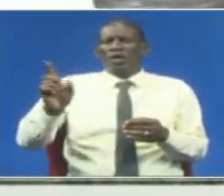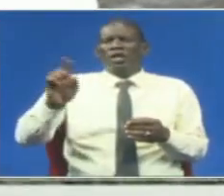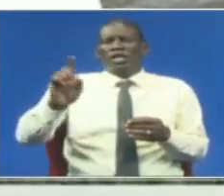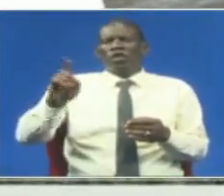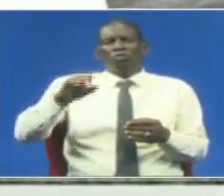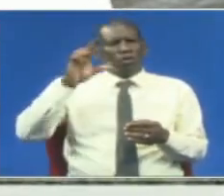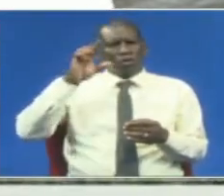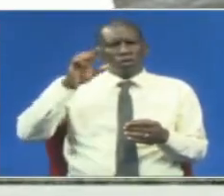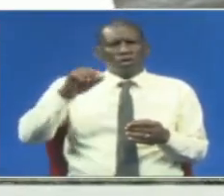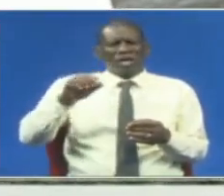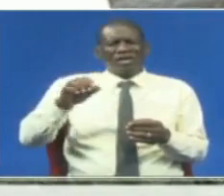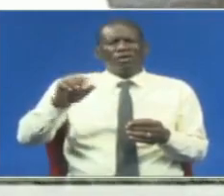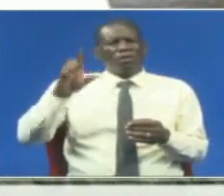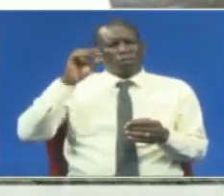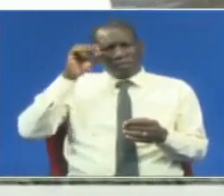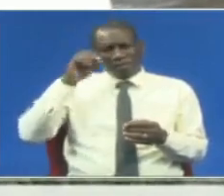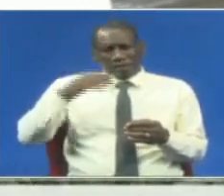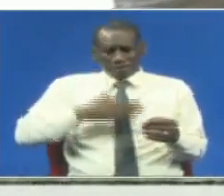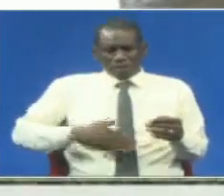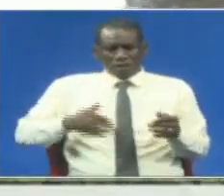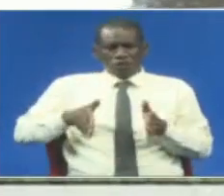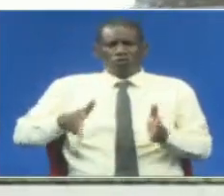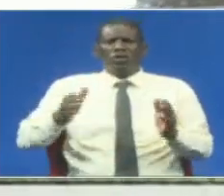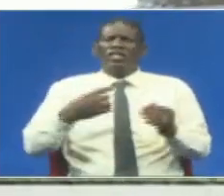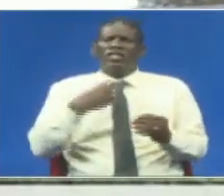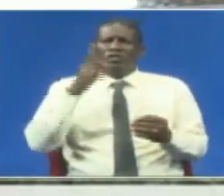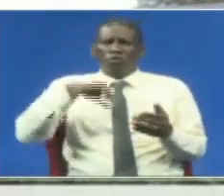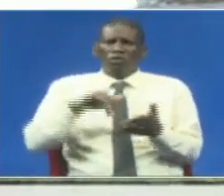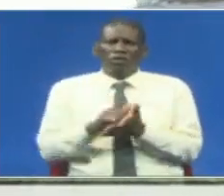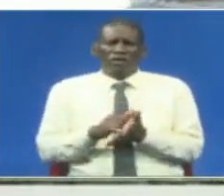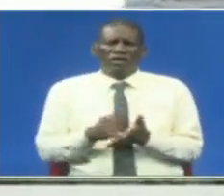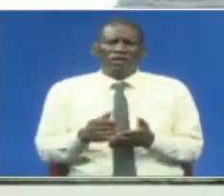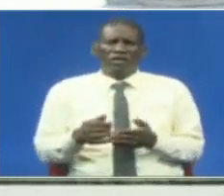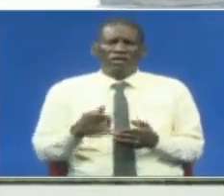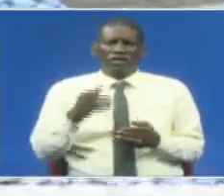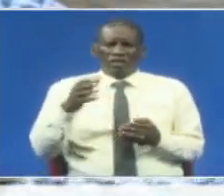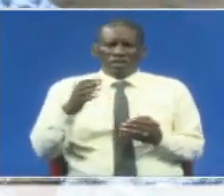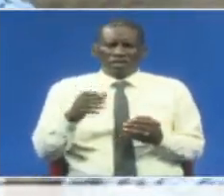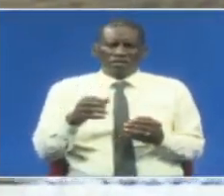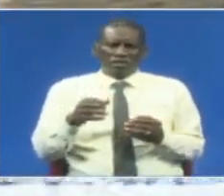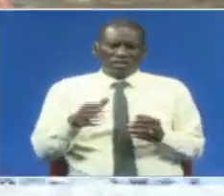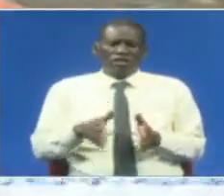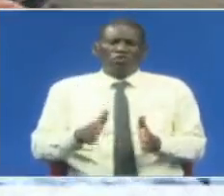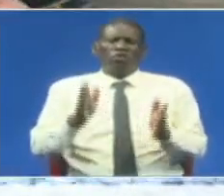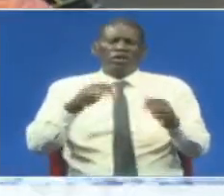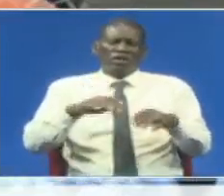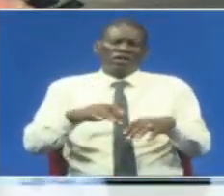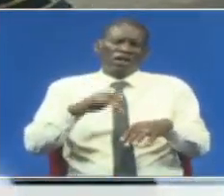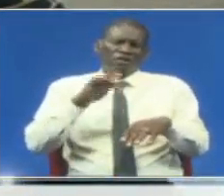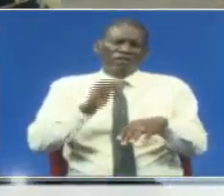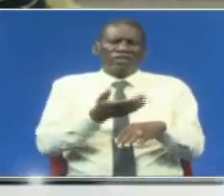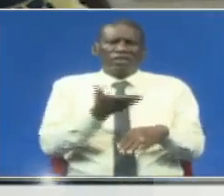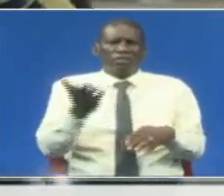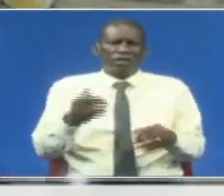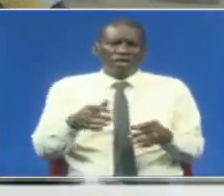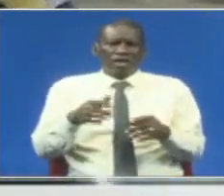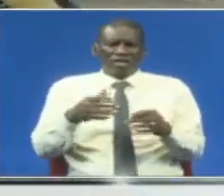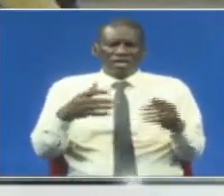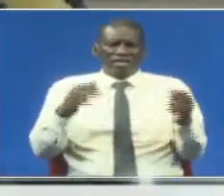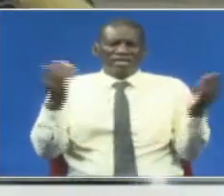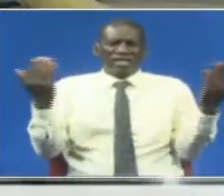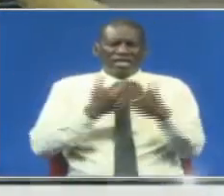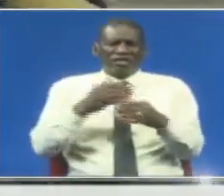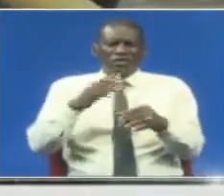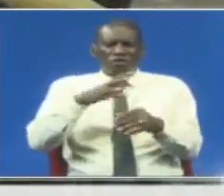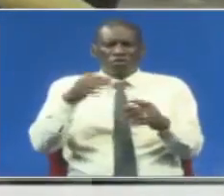downpour. They say they are on the road with the passengers by day and with the mechanics by night. Hii